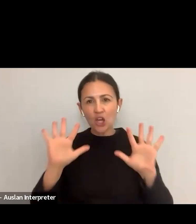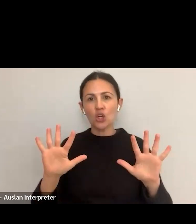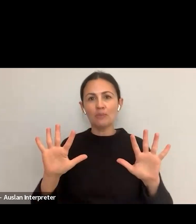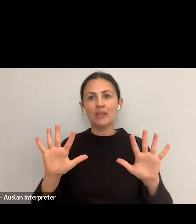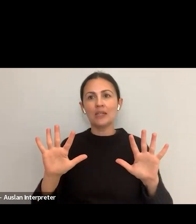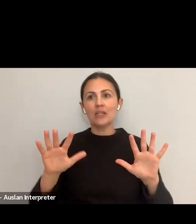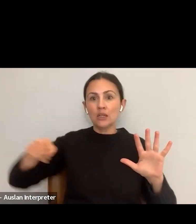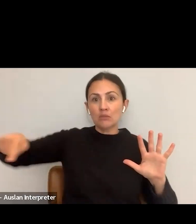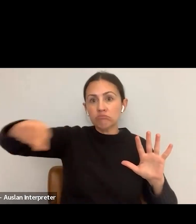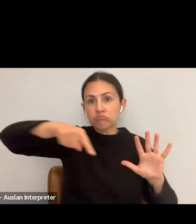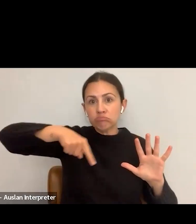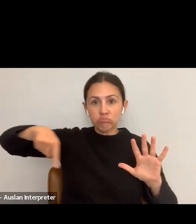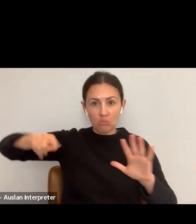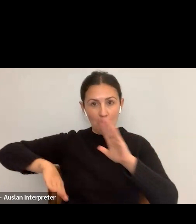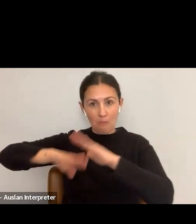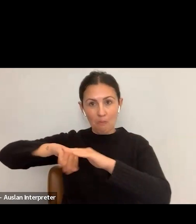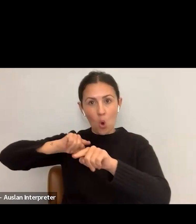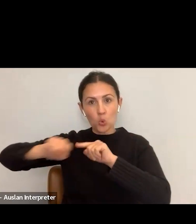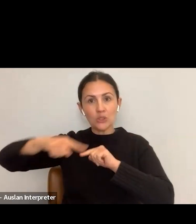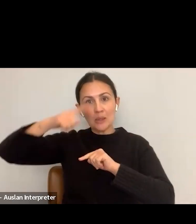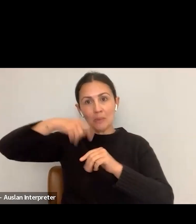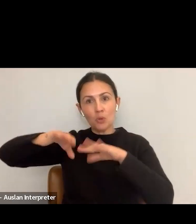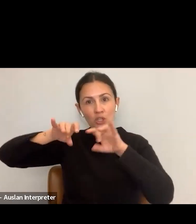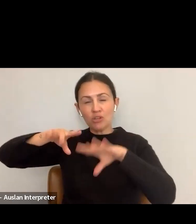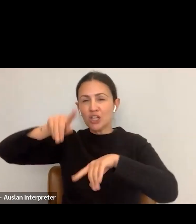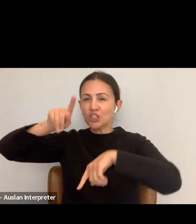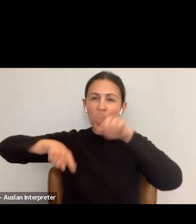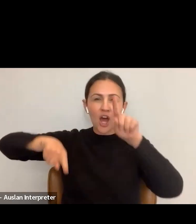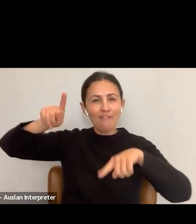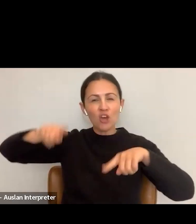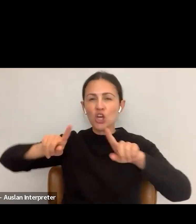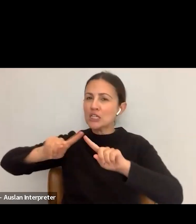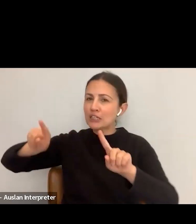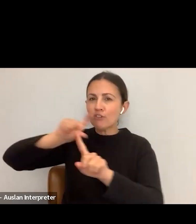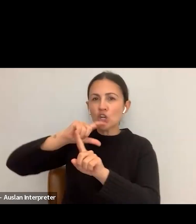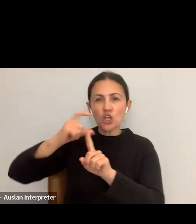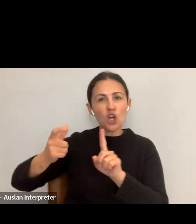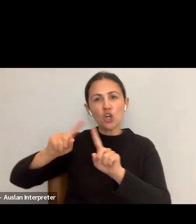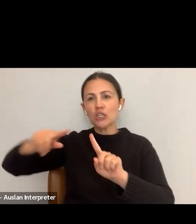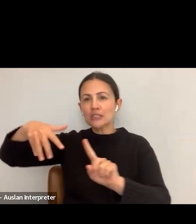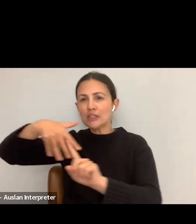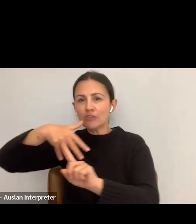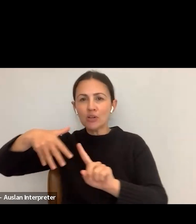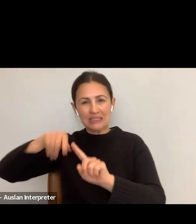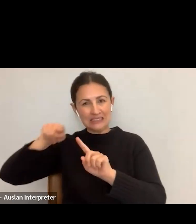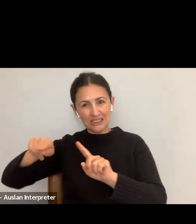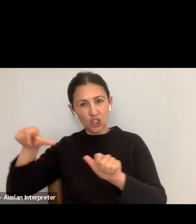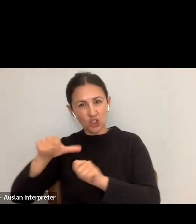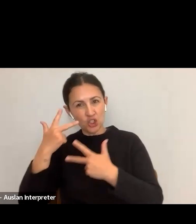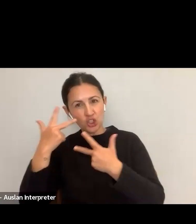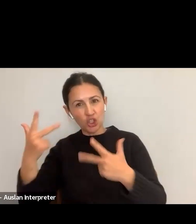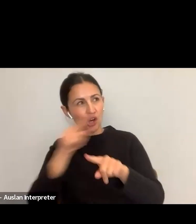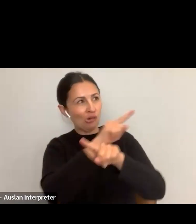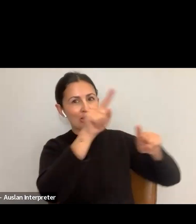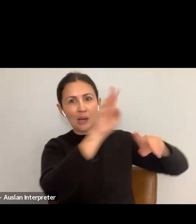we're from, and what kind of political lens is used to infuse the content of